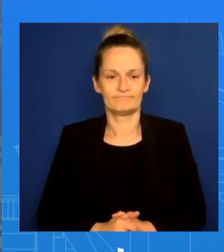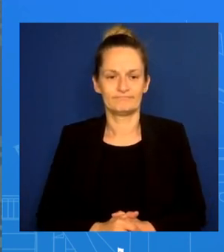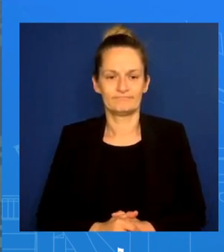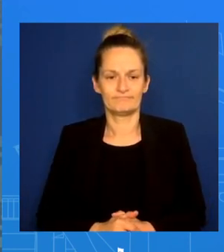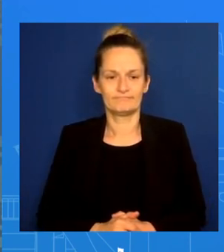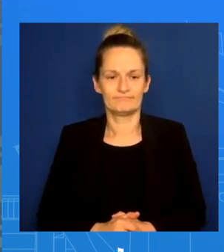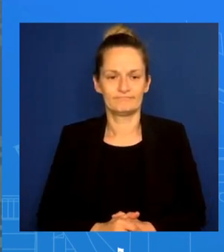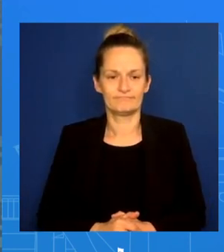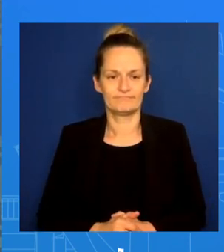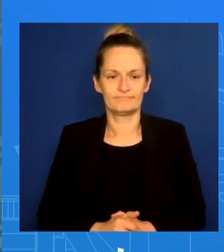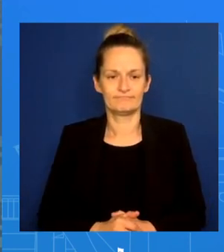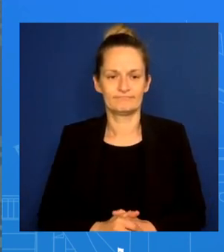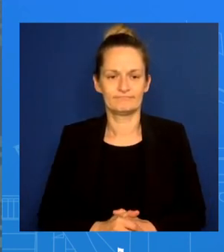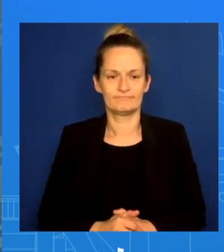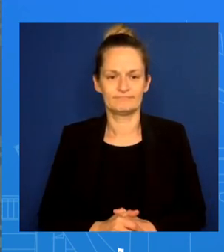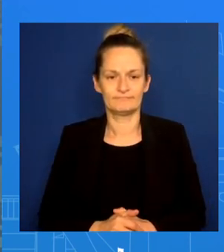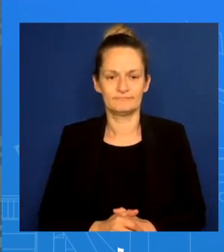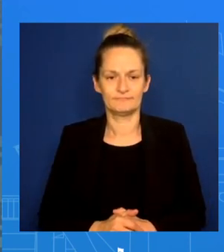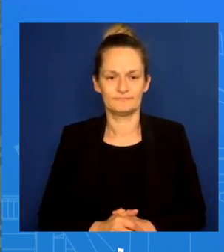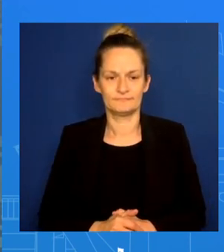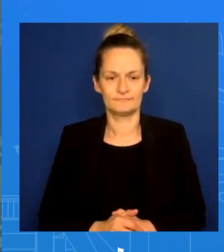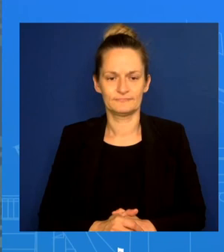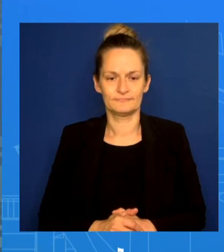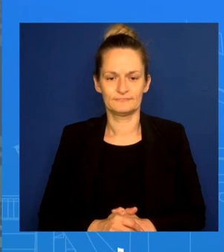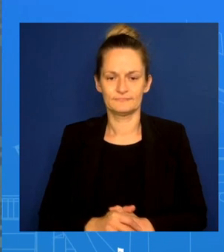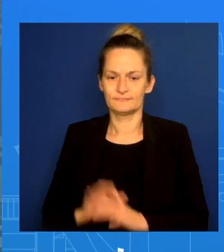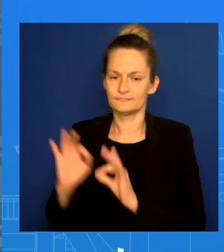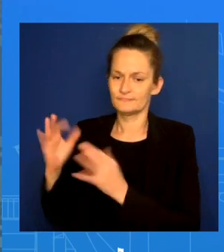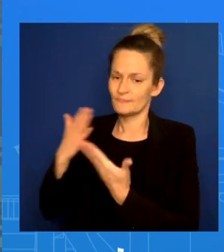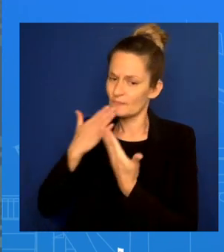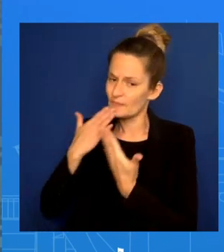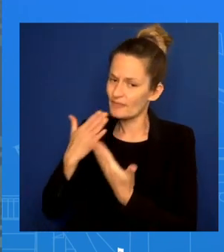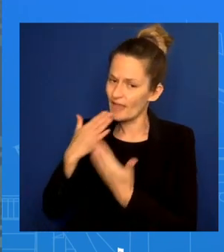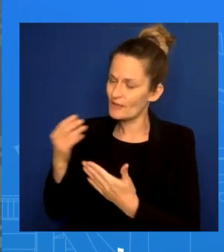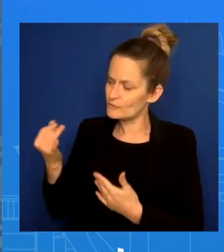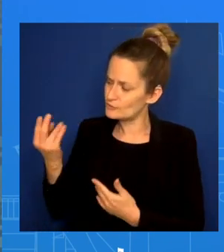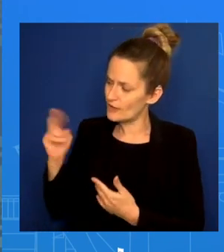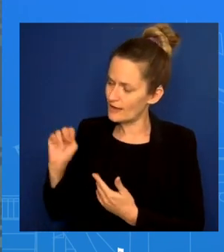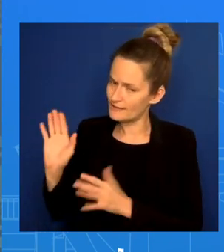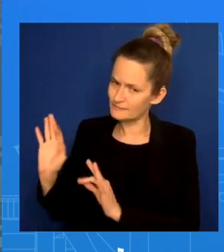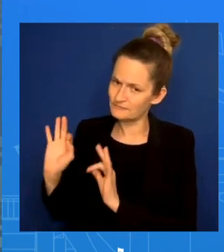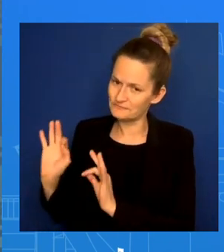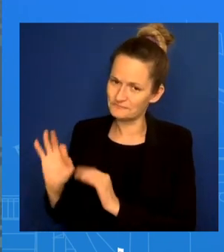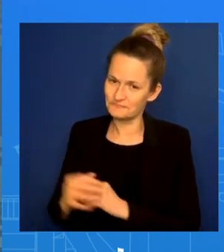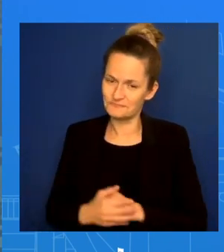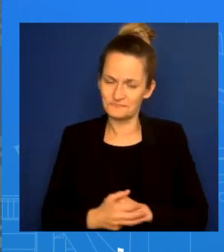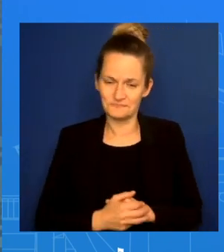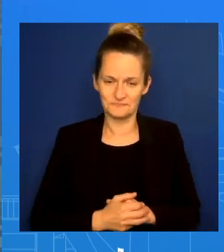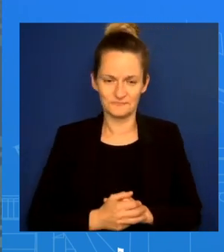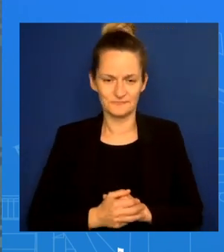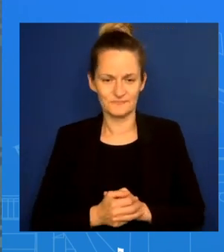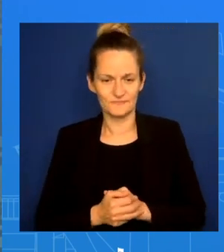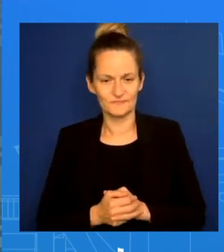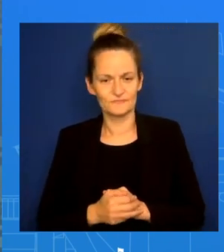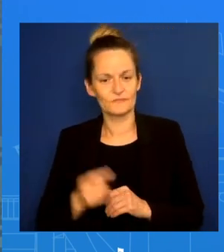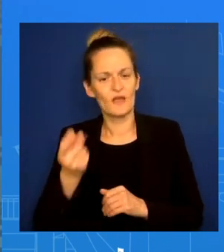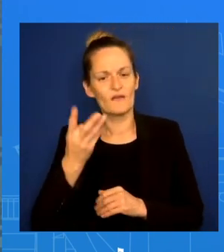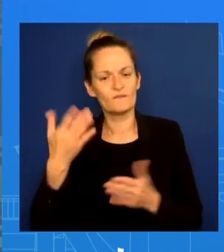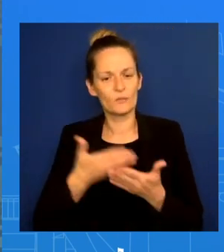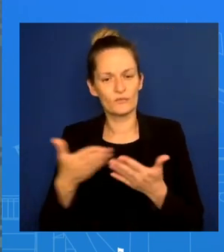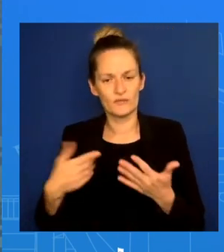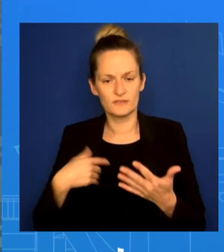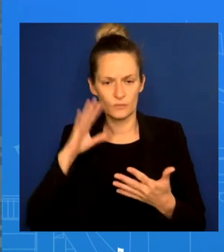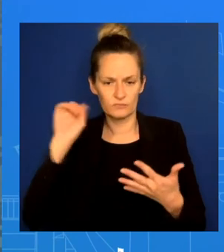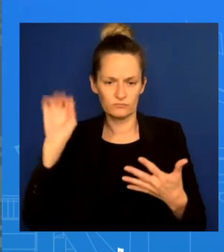John. All right. Thanks, John. Thank you, John. Okay, I have a couple things for you at the top. Someone mentioned CHIPS, and today the